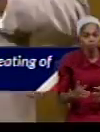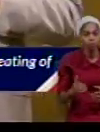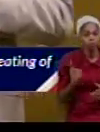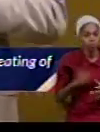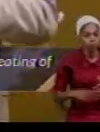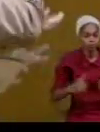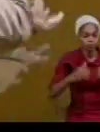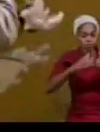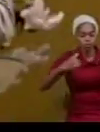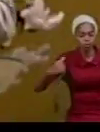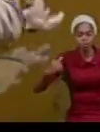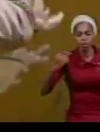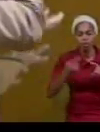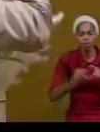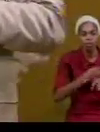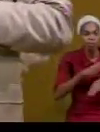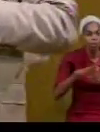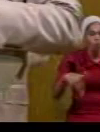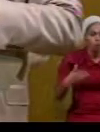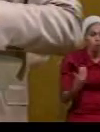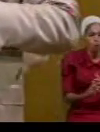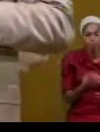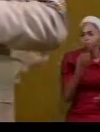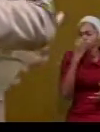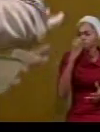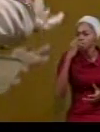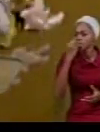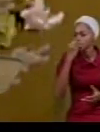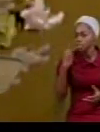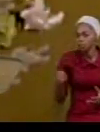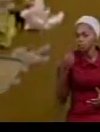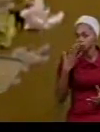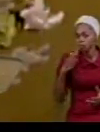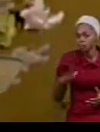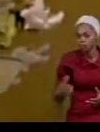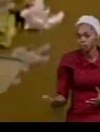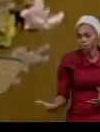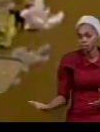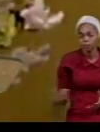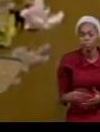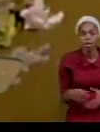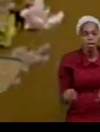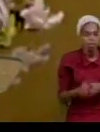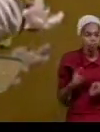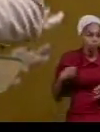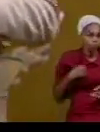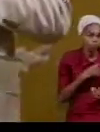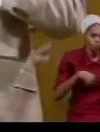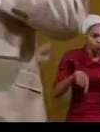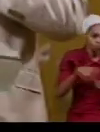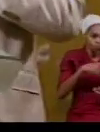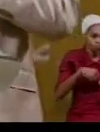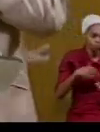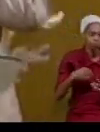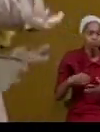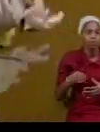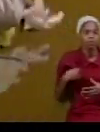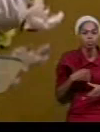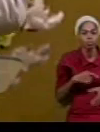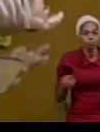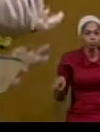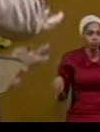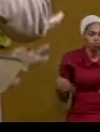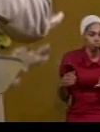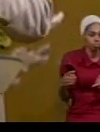Thank you very much. As we round up, let's turn our Bibles to Leviticus chapter 11, verse 45, our memory verse,